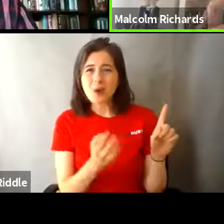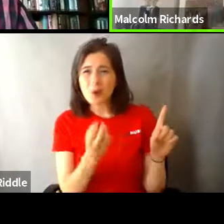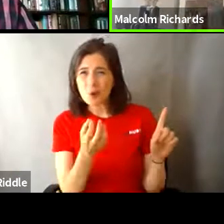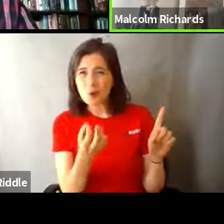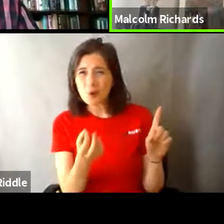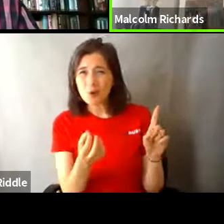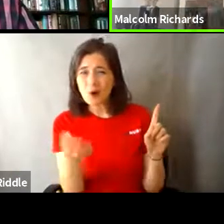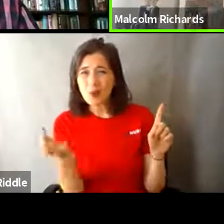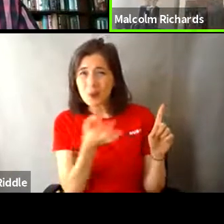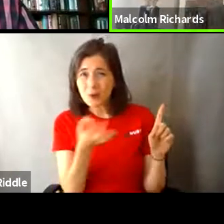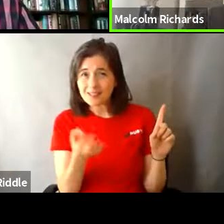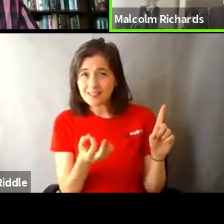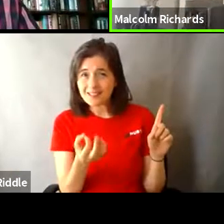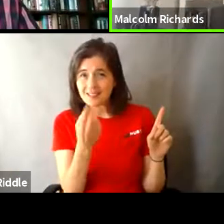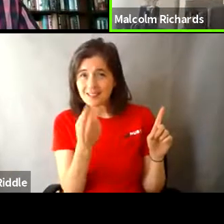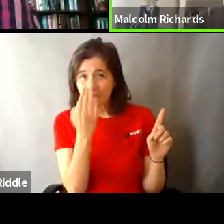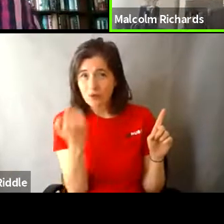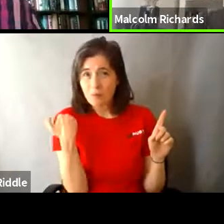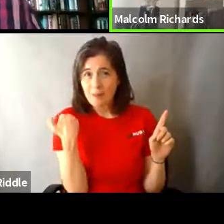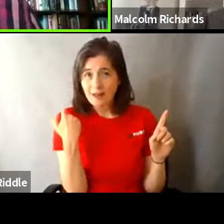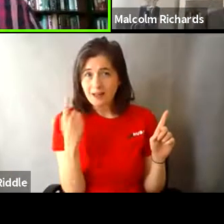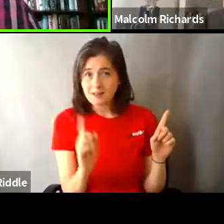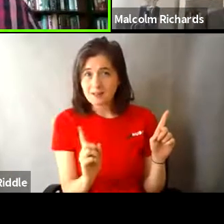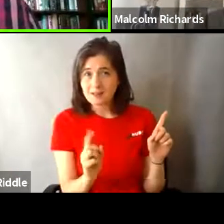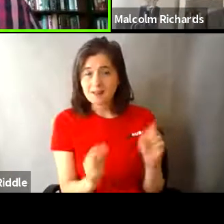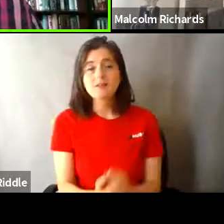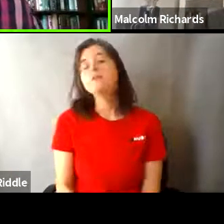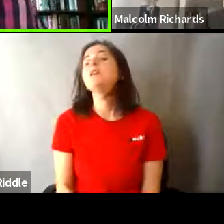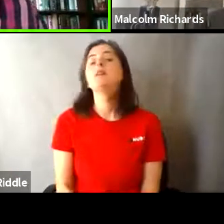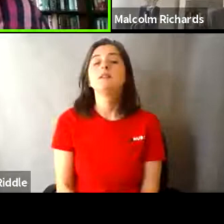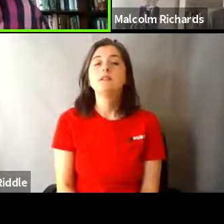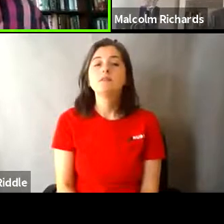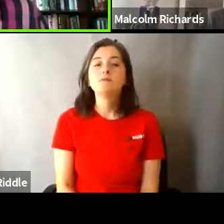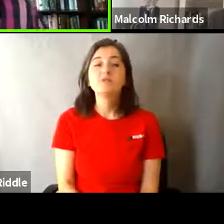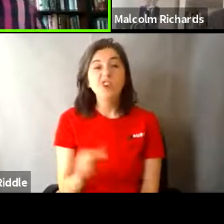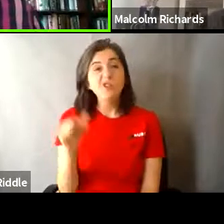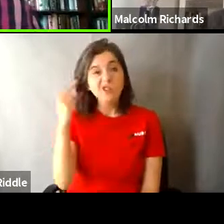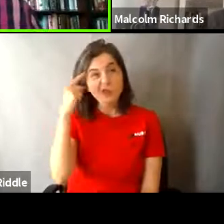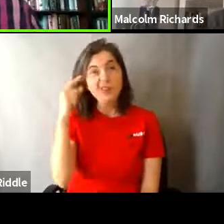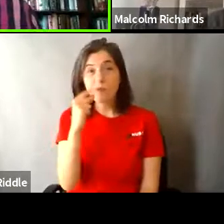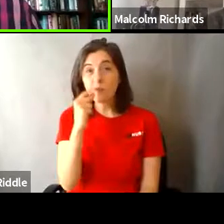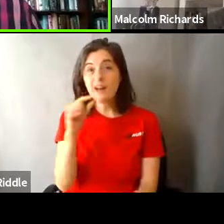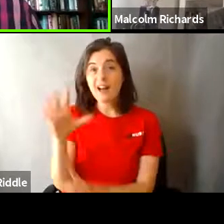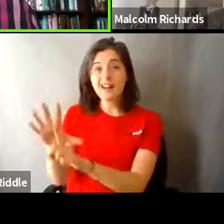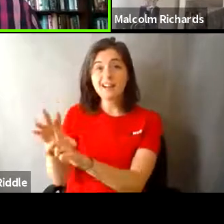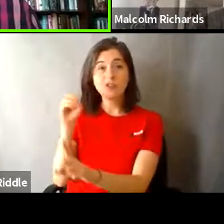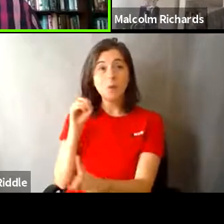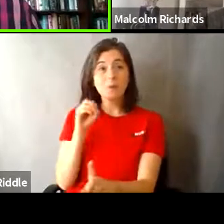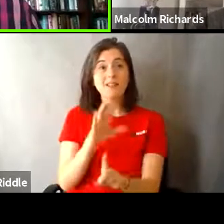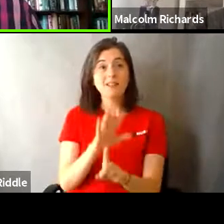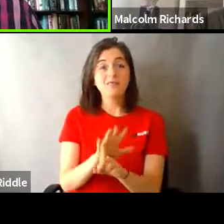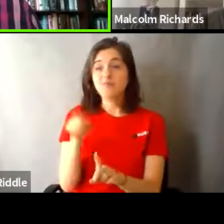the questions again, to be honest. It was, can we ever have an education system